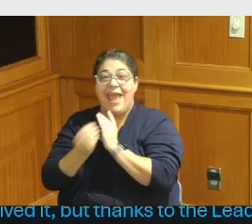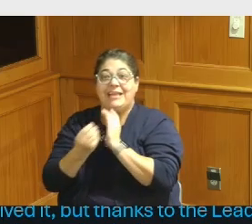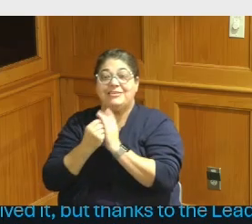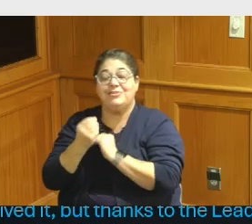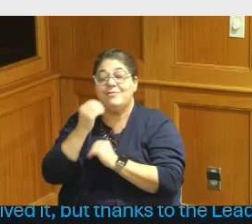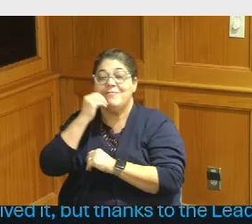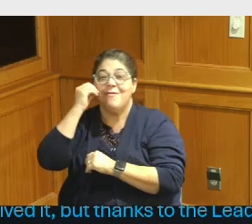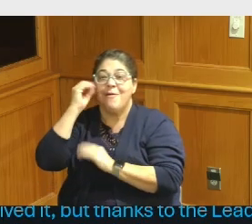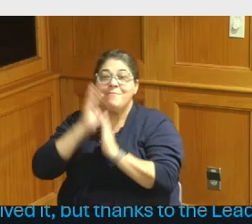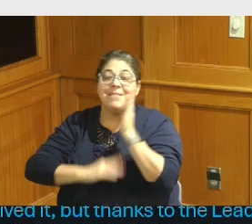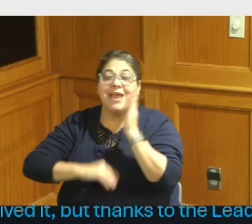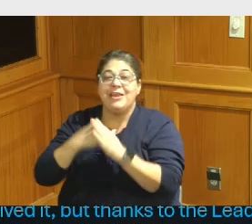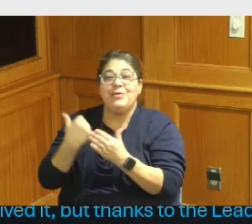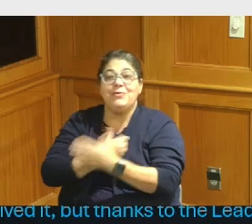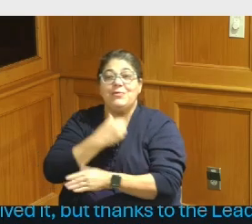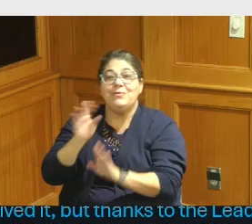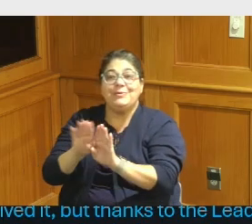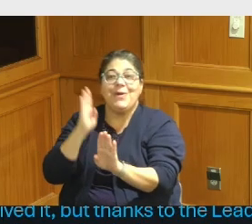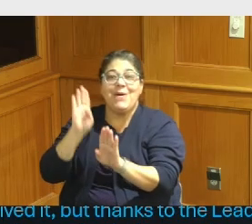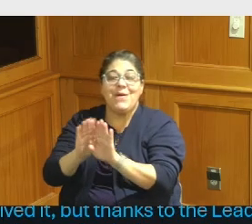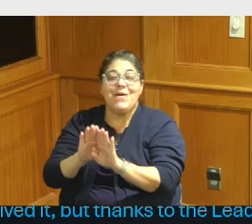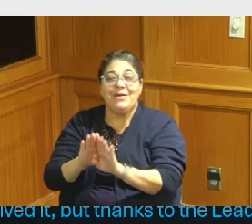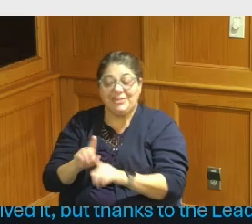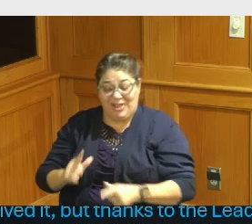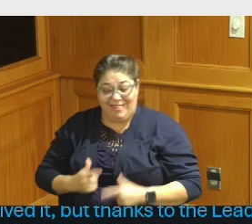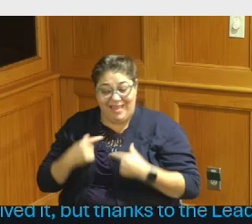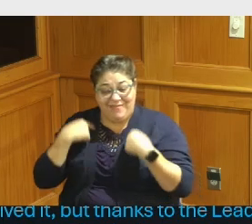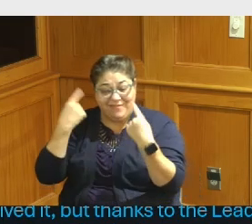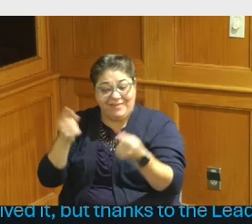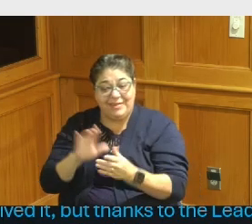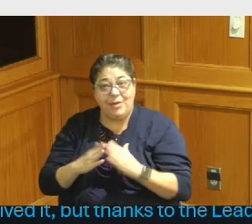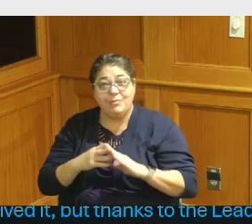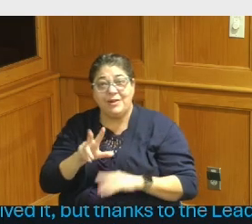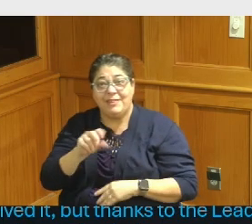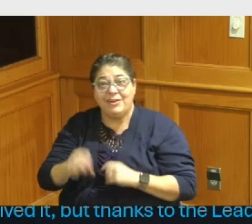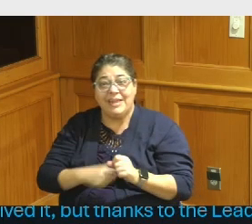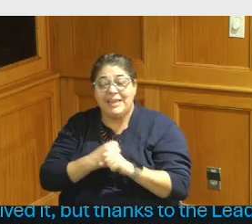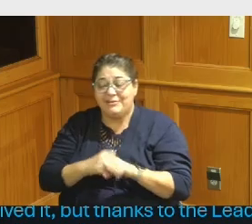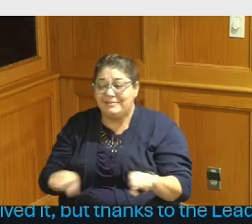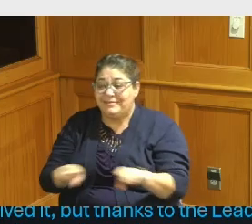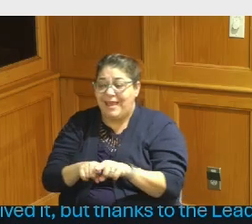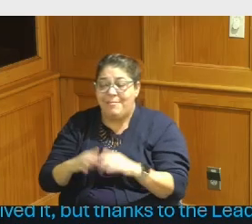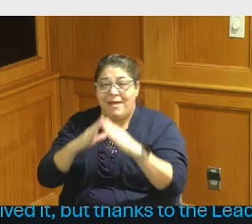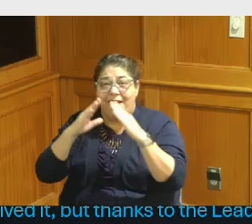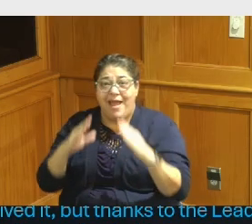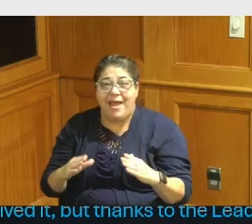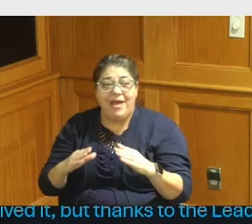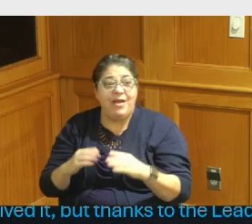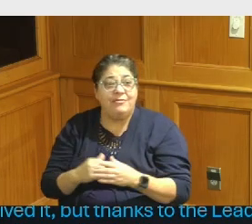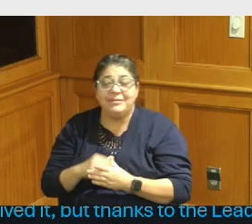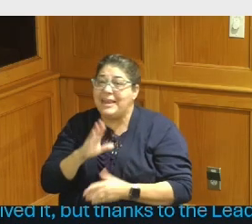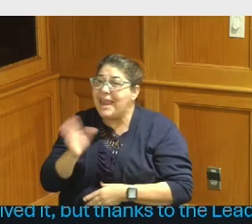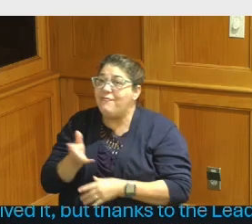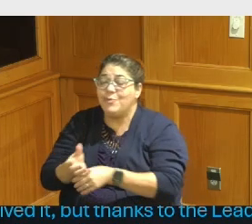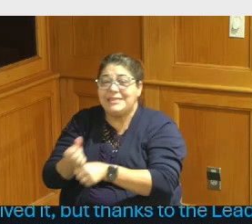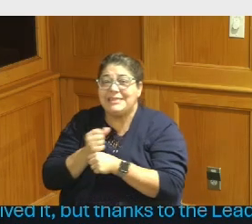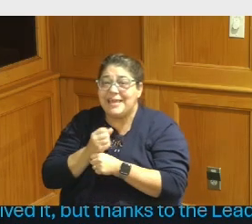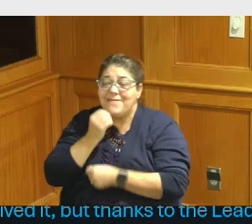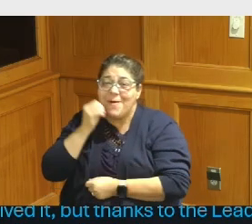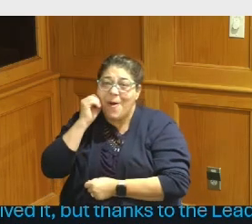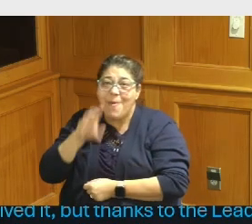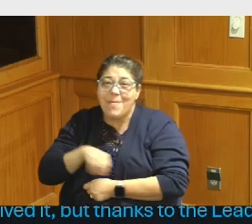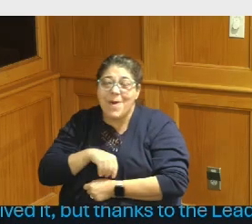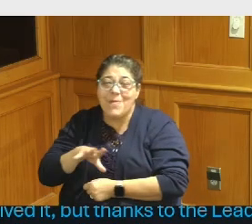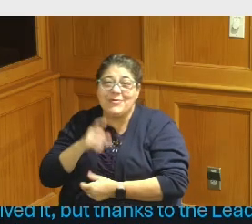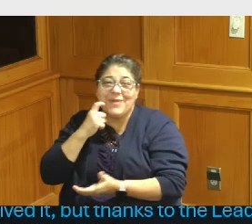was painted, new front door. She's lived in the community for 30 years, lived in this home, and never was a recipient. So we love